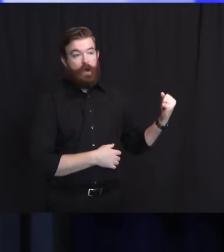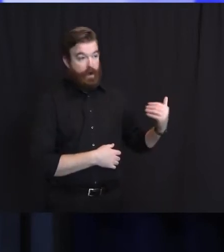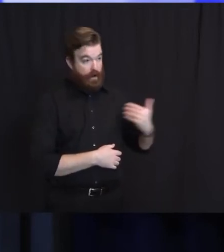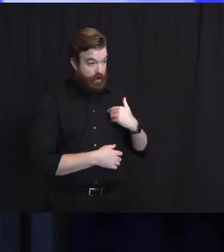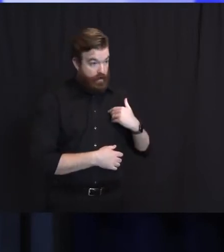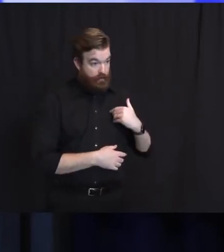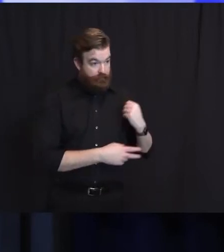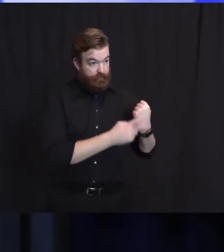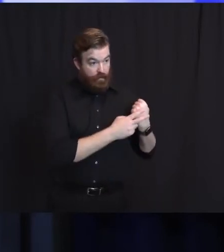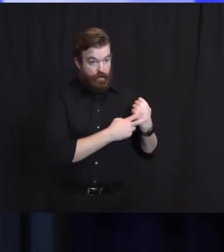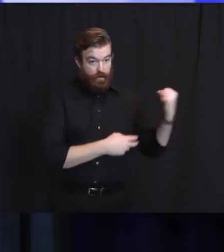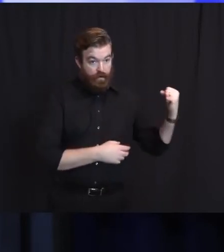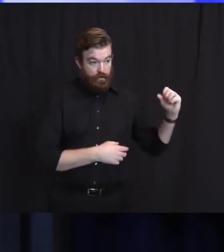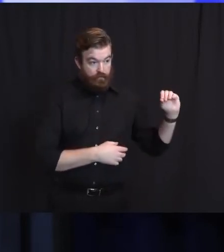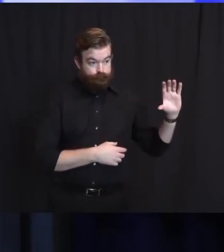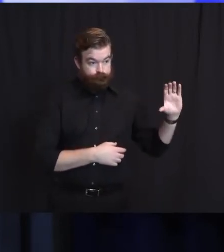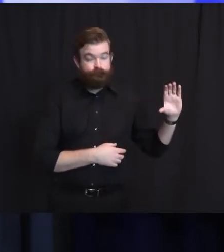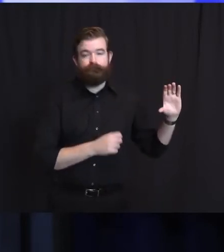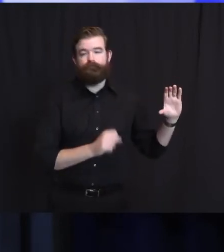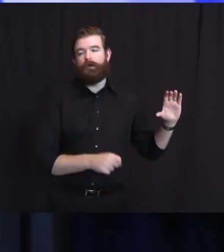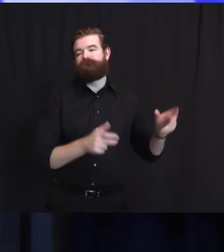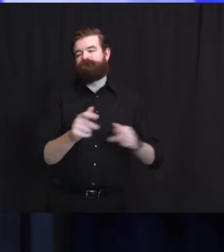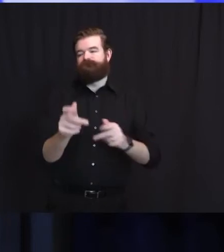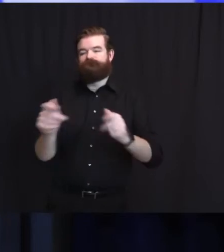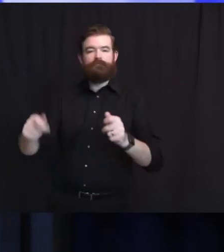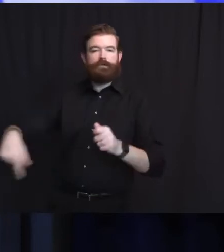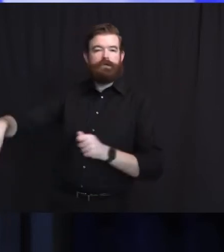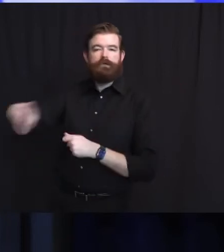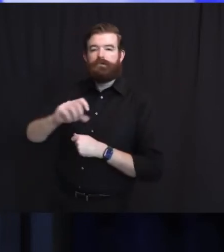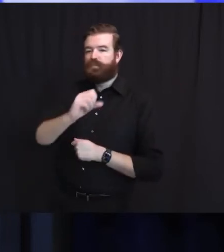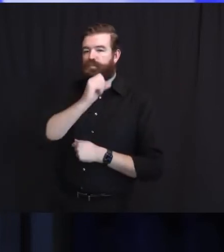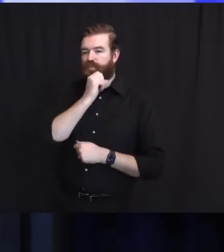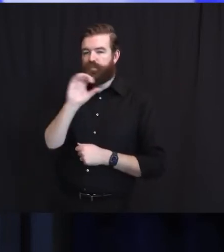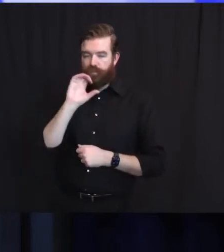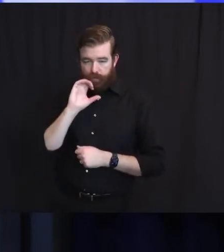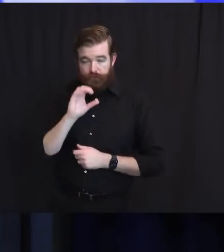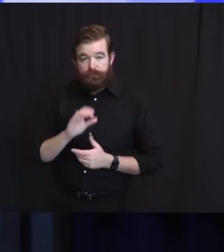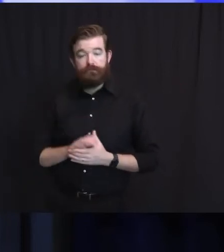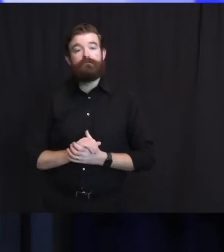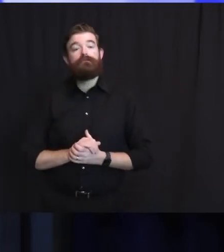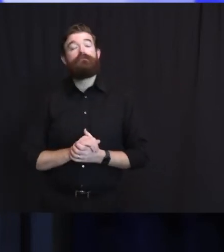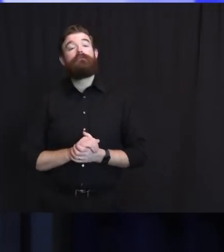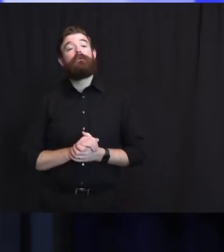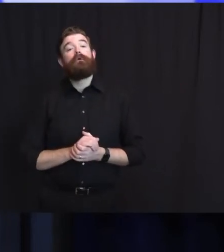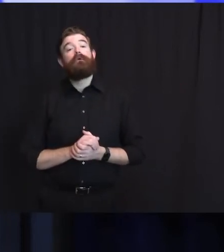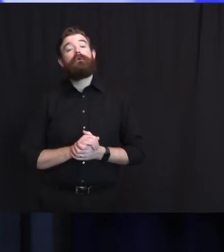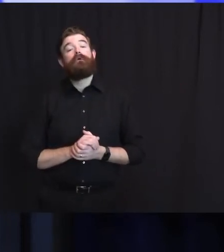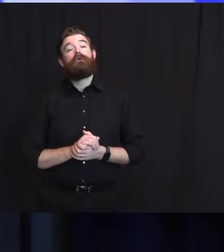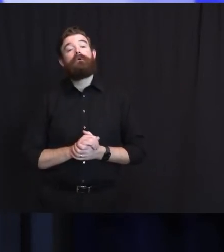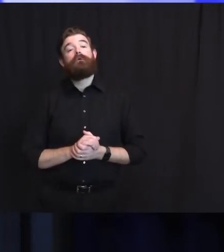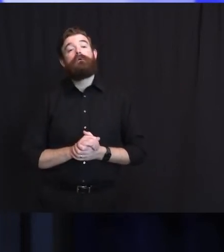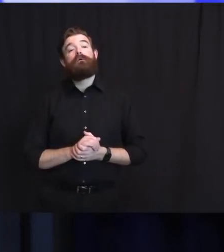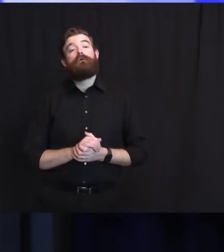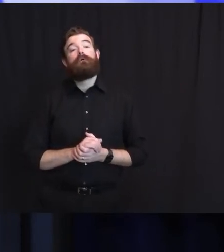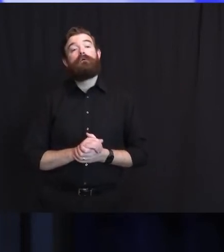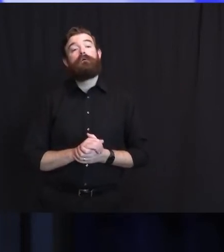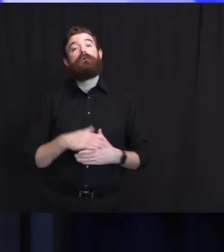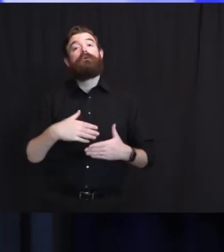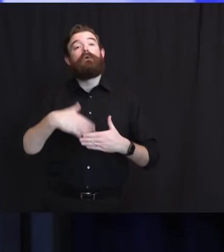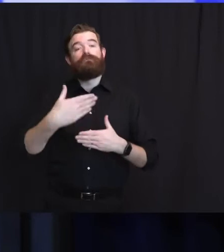allocations, approximately 28,000 doses are planned to be reserved. Given the reduction of